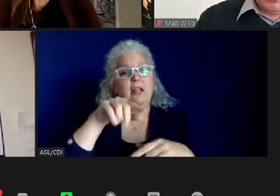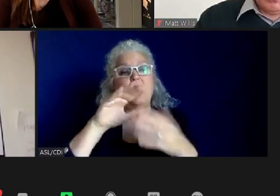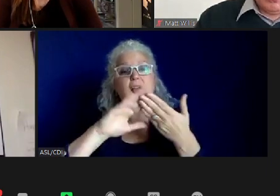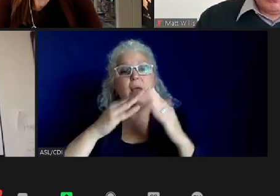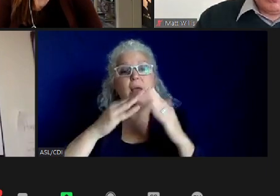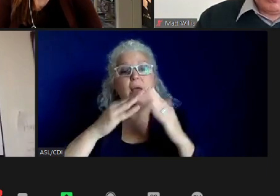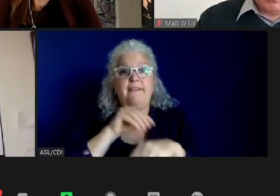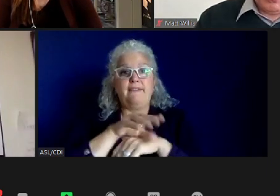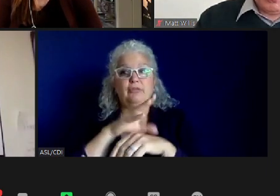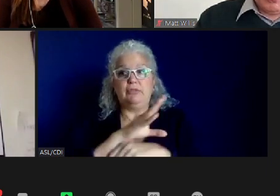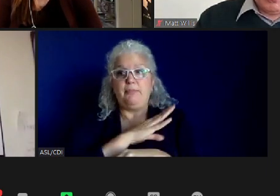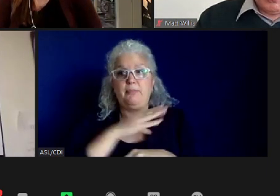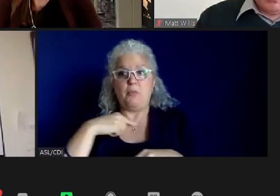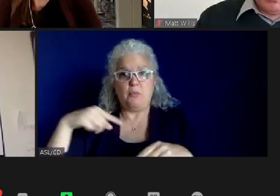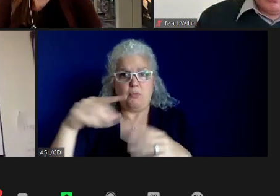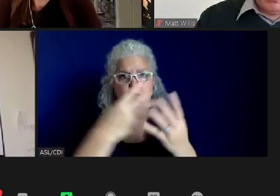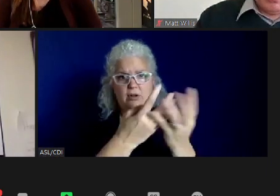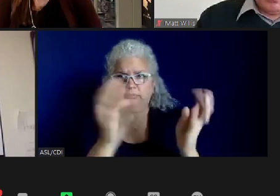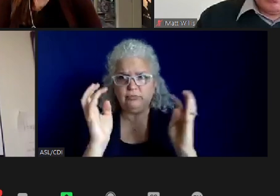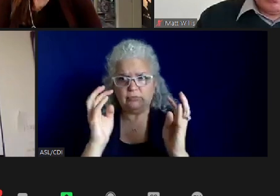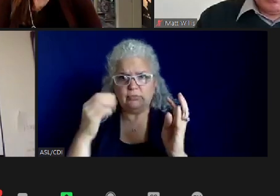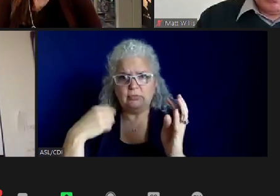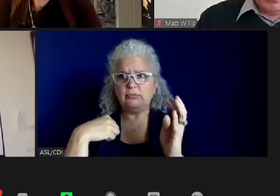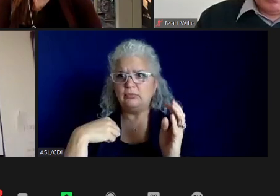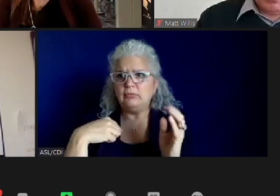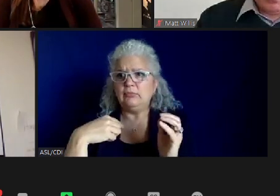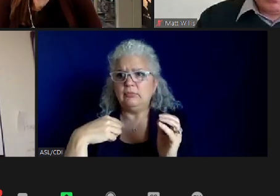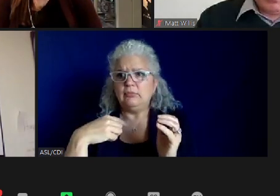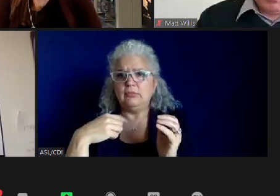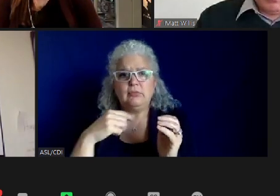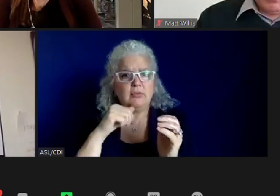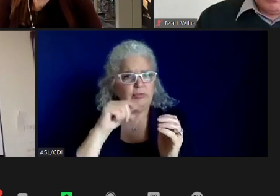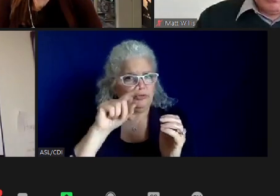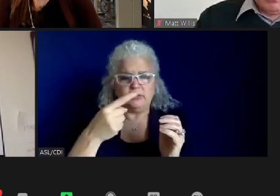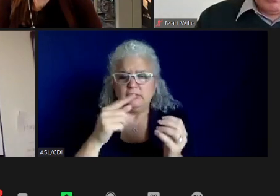not just communities of color, but, you know, faith-based community,